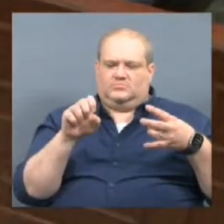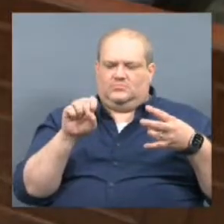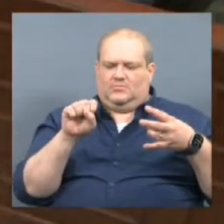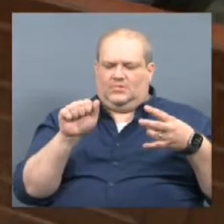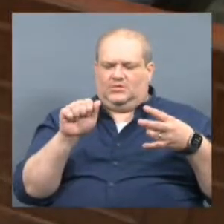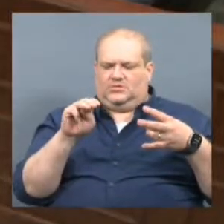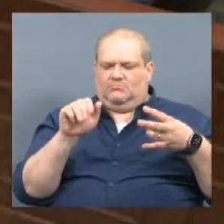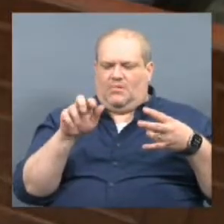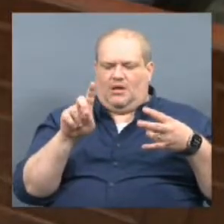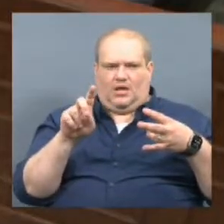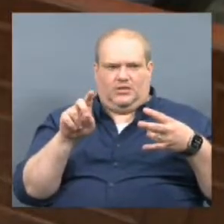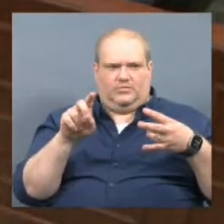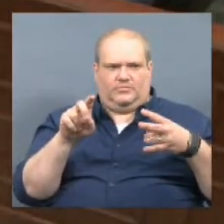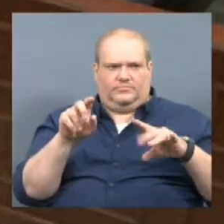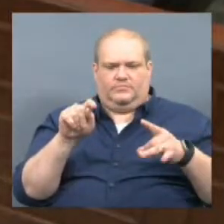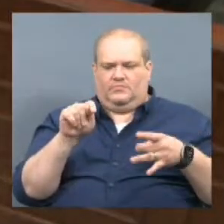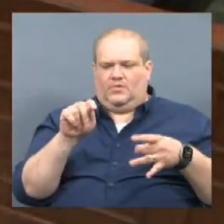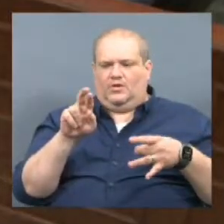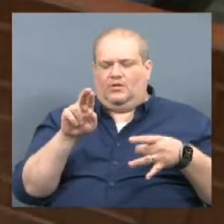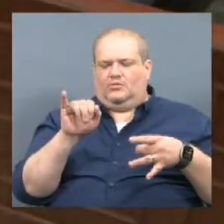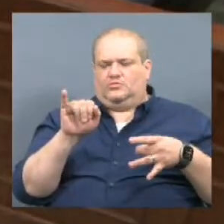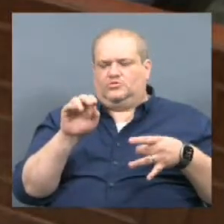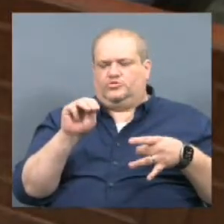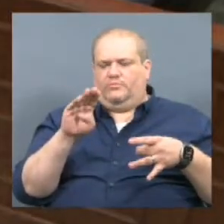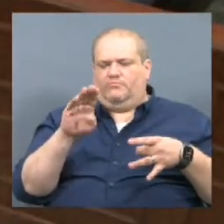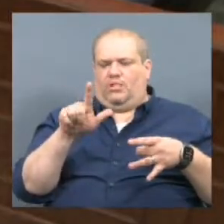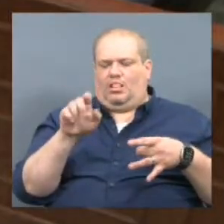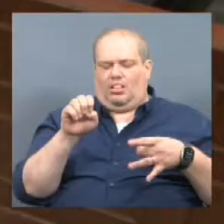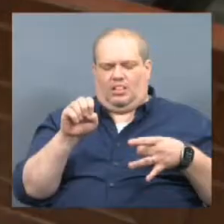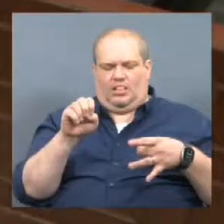Samad? Trimble?